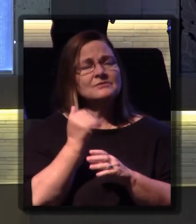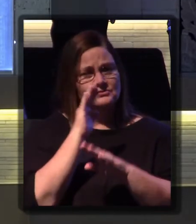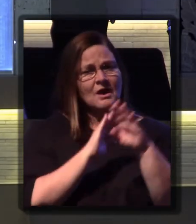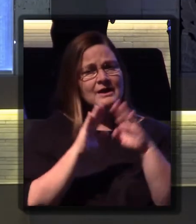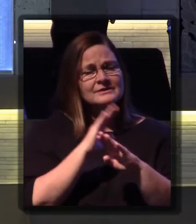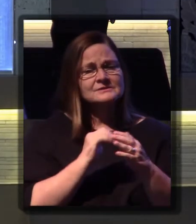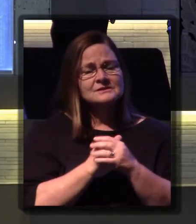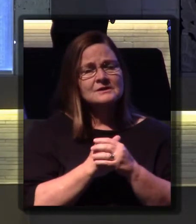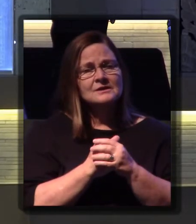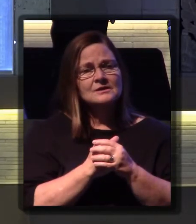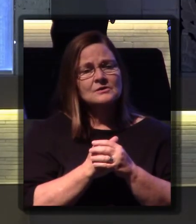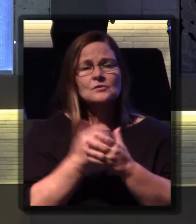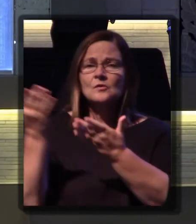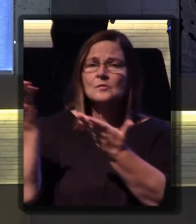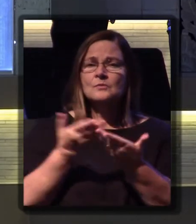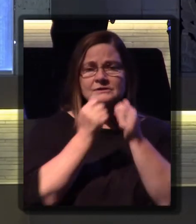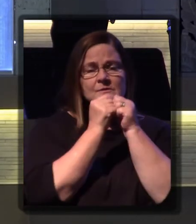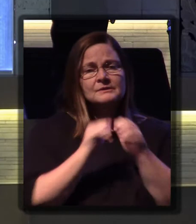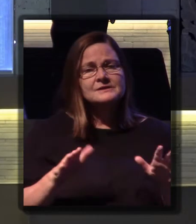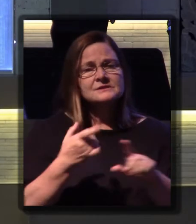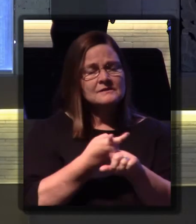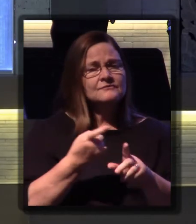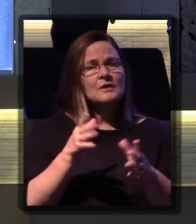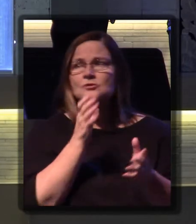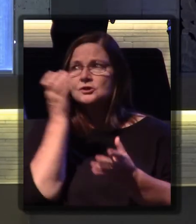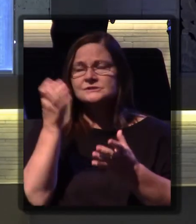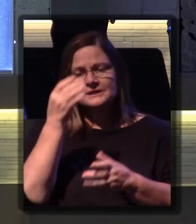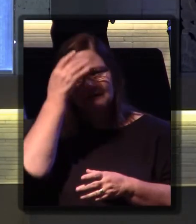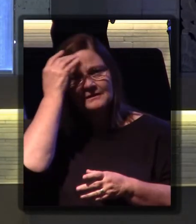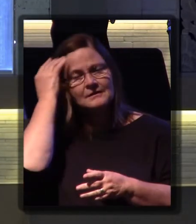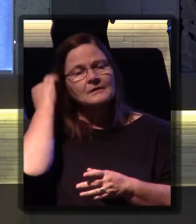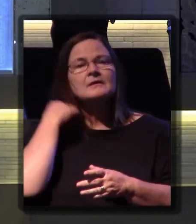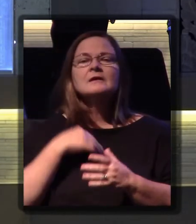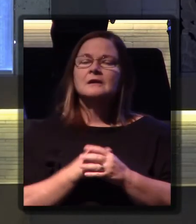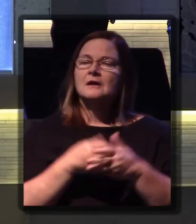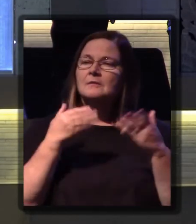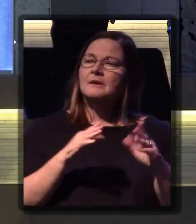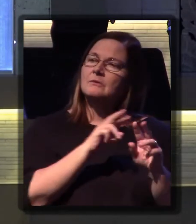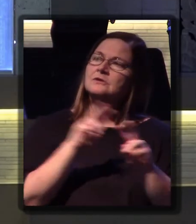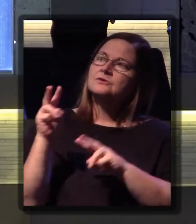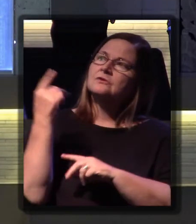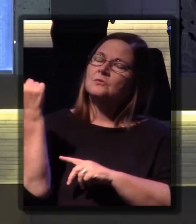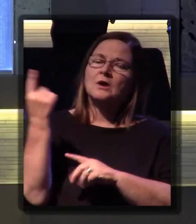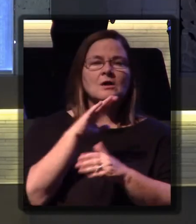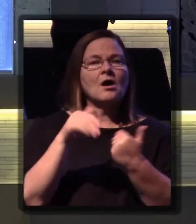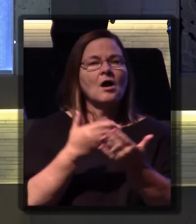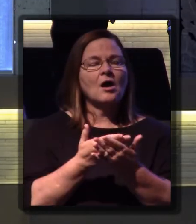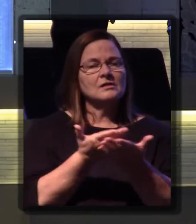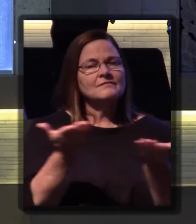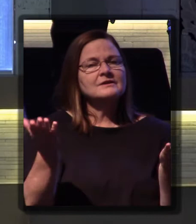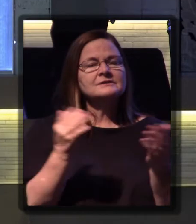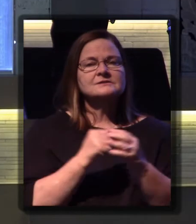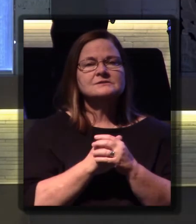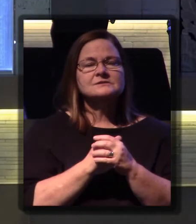May we turn to the one who even makes sweet the trials, who even brings blessing out